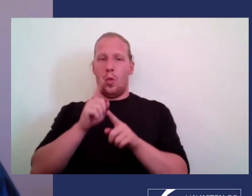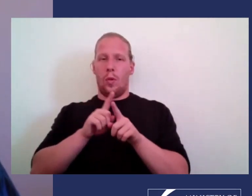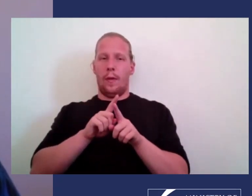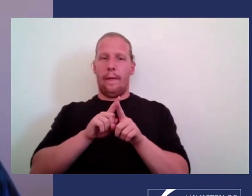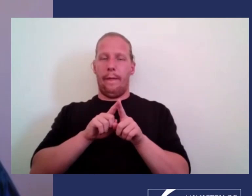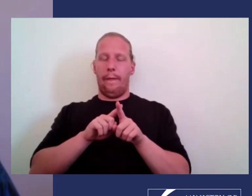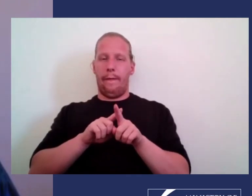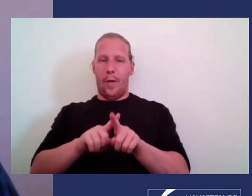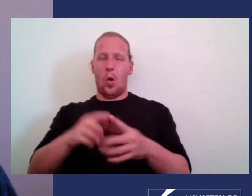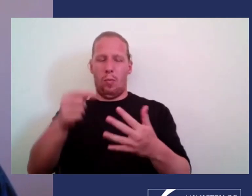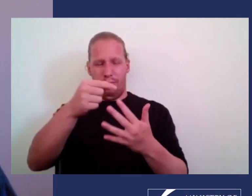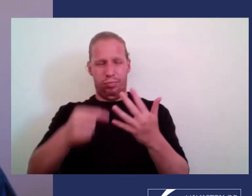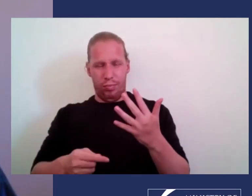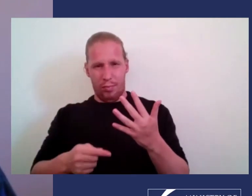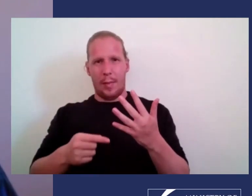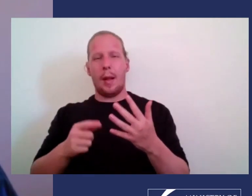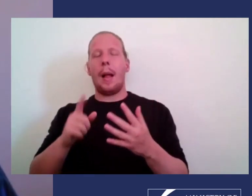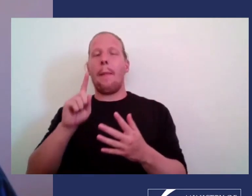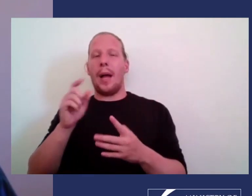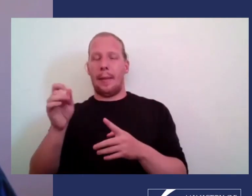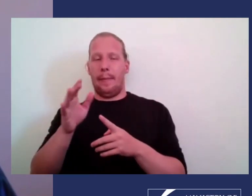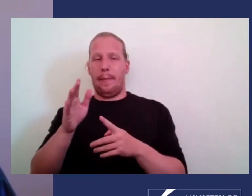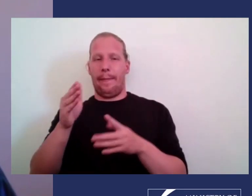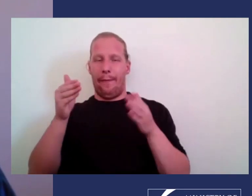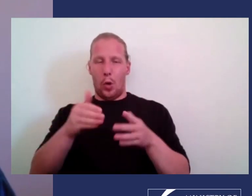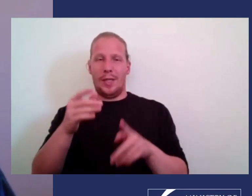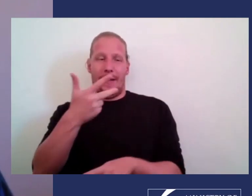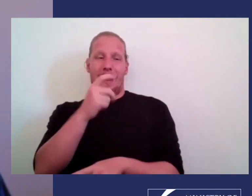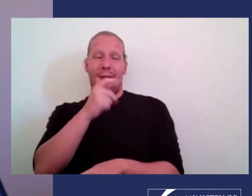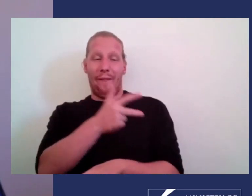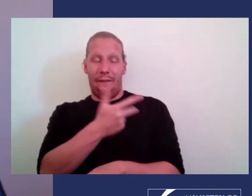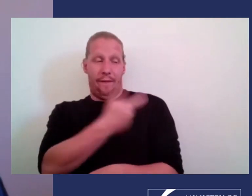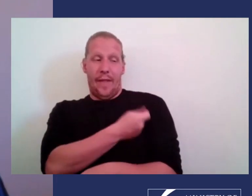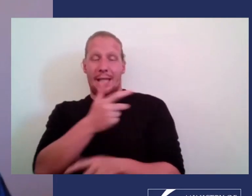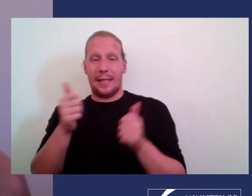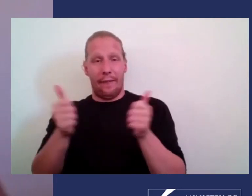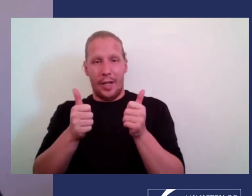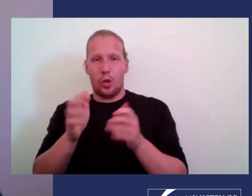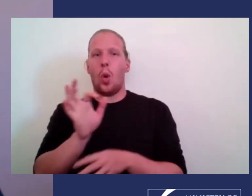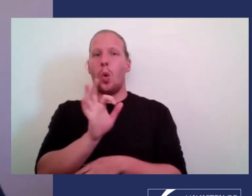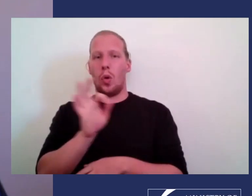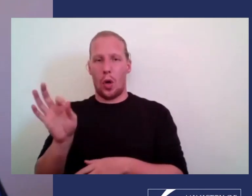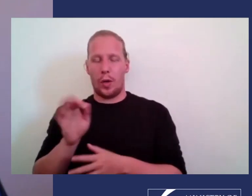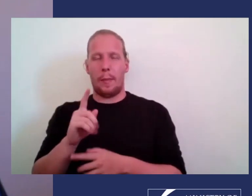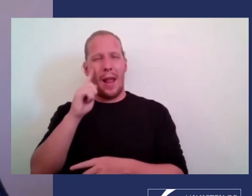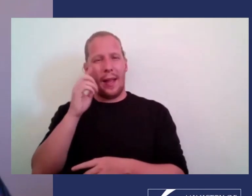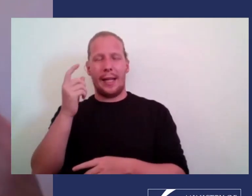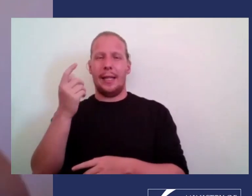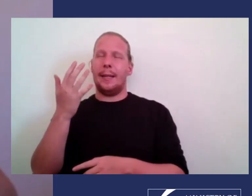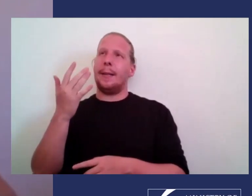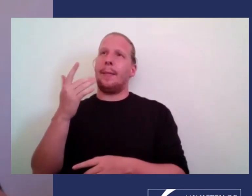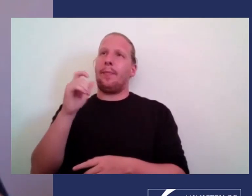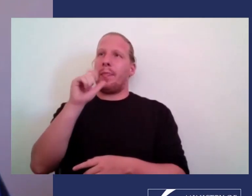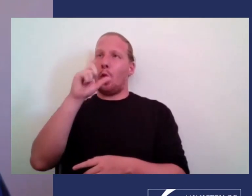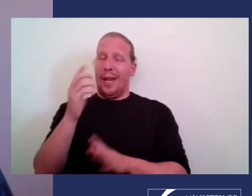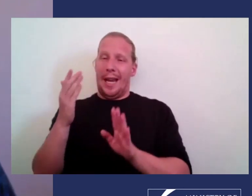factors, particularly whether we've been vaccinated. And so I think this idea that we can hide away from COVID, that the risk isn't going